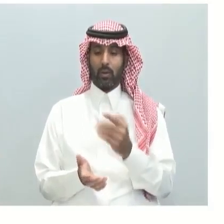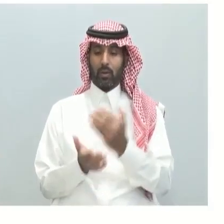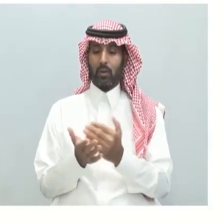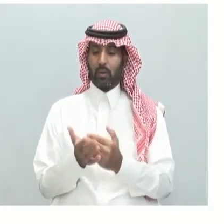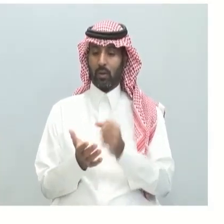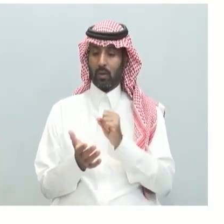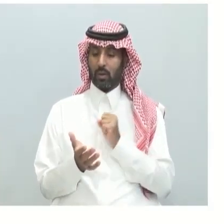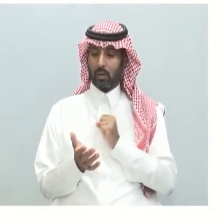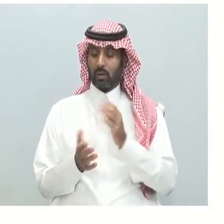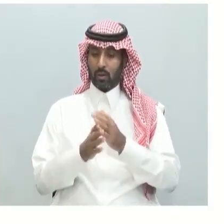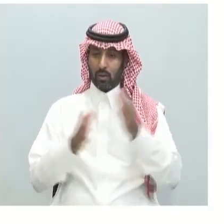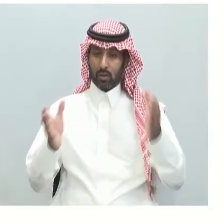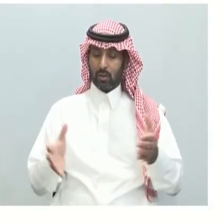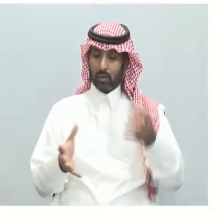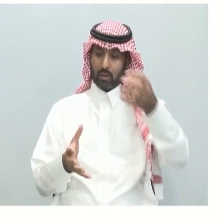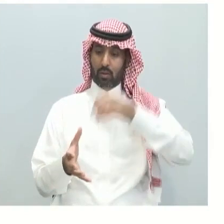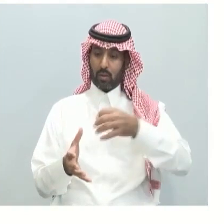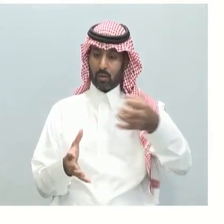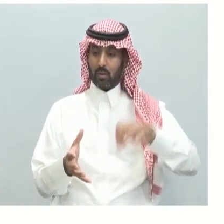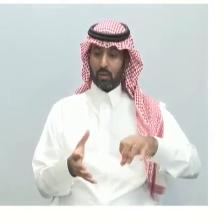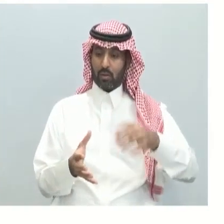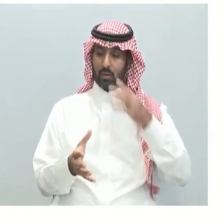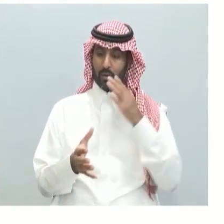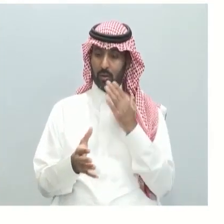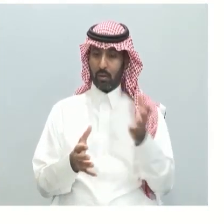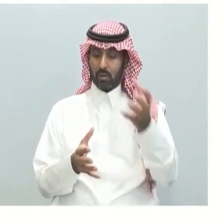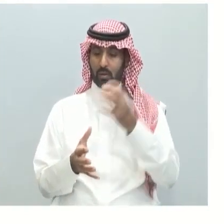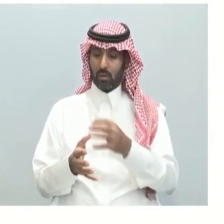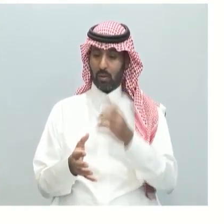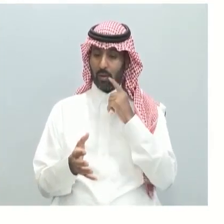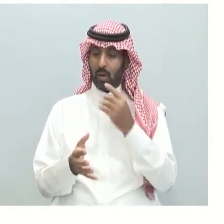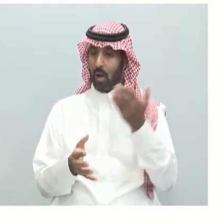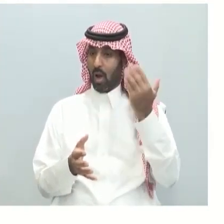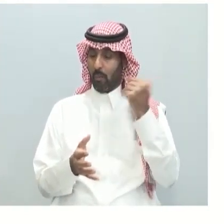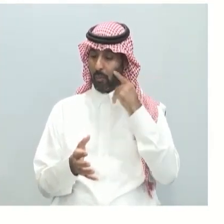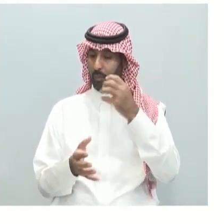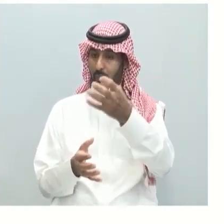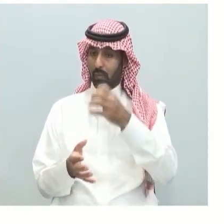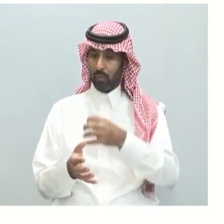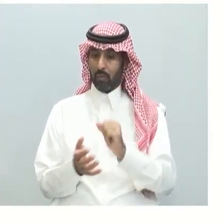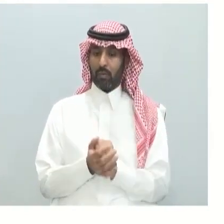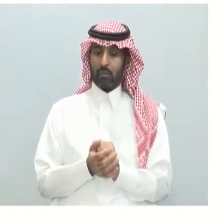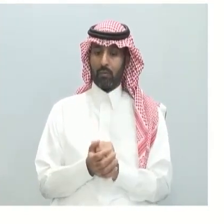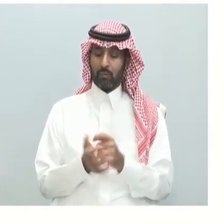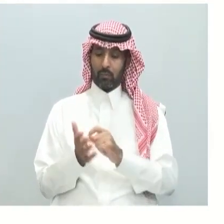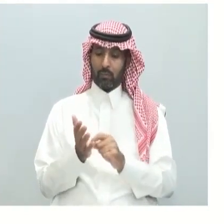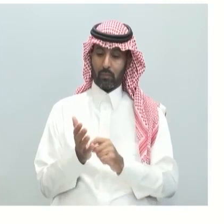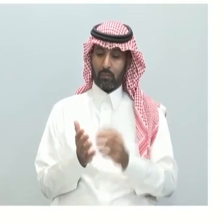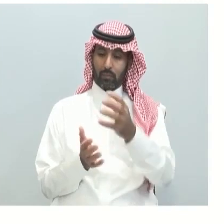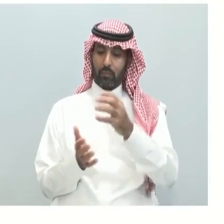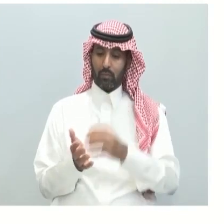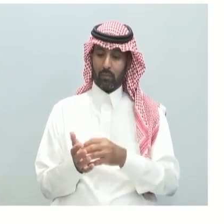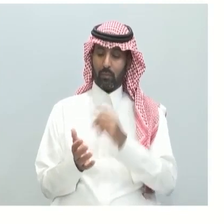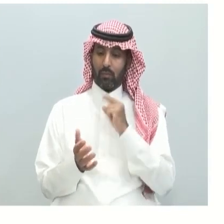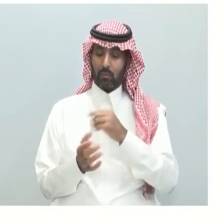their own containers before they can put away their shopping. Again, they had to label and fill their